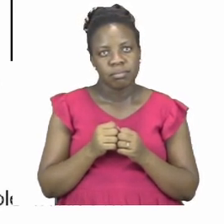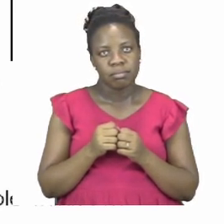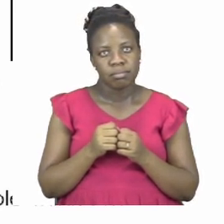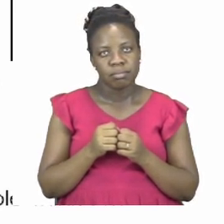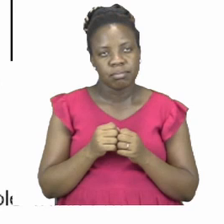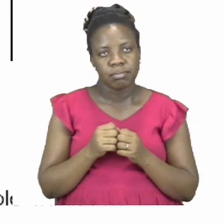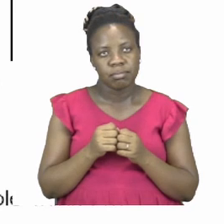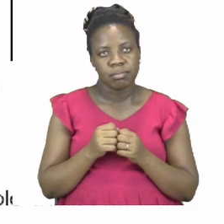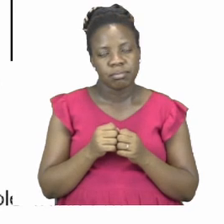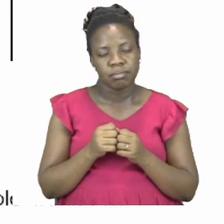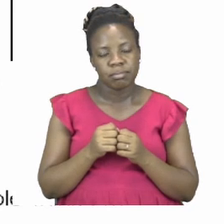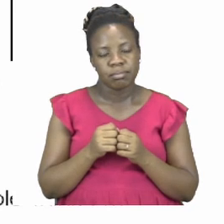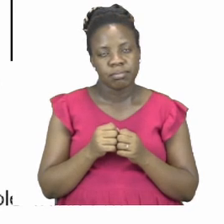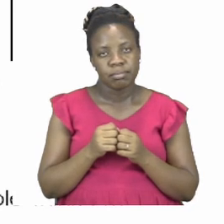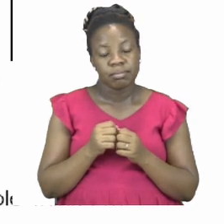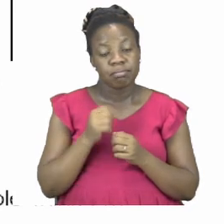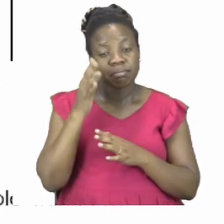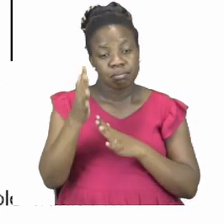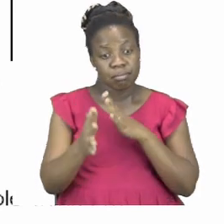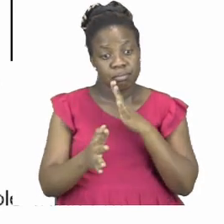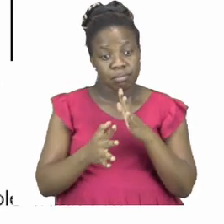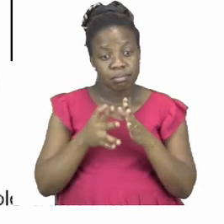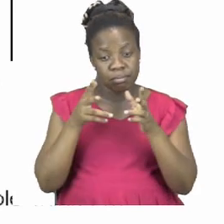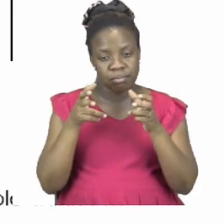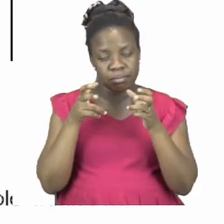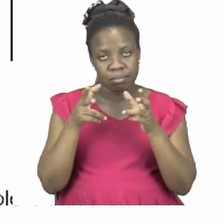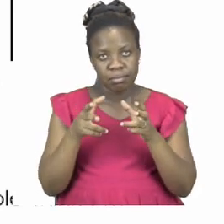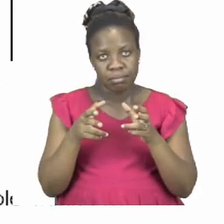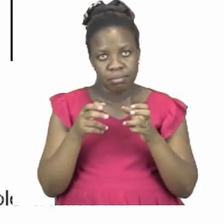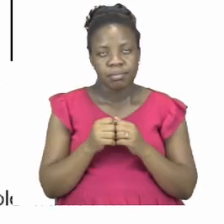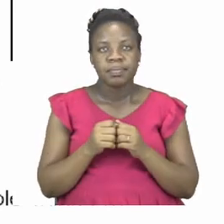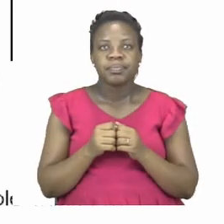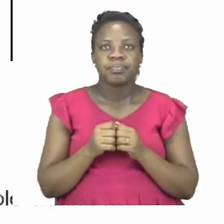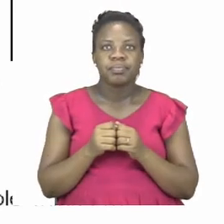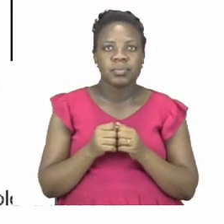okay. Please follow with me with your pencil. Let's start at the heading.